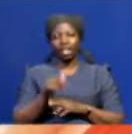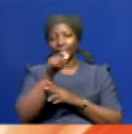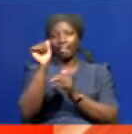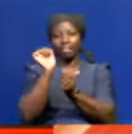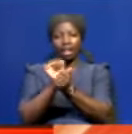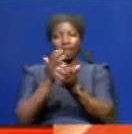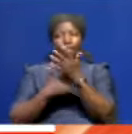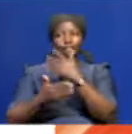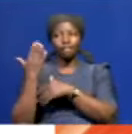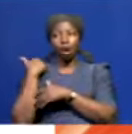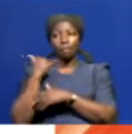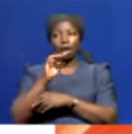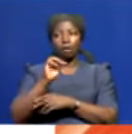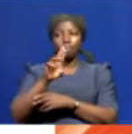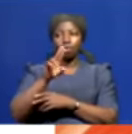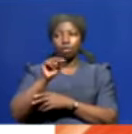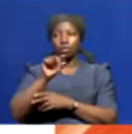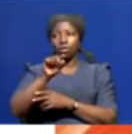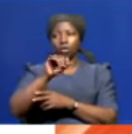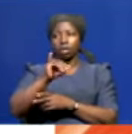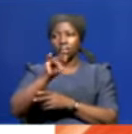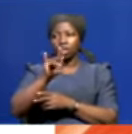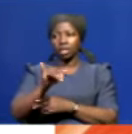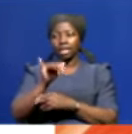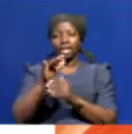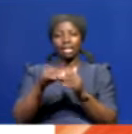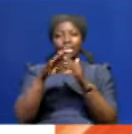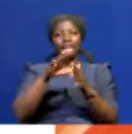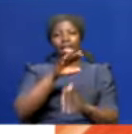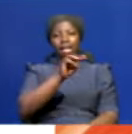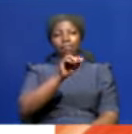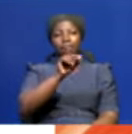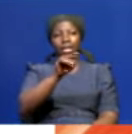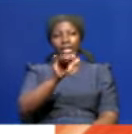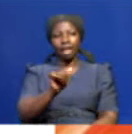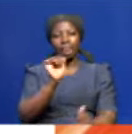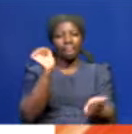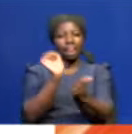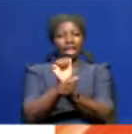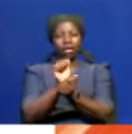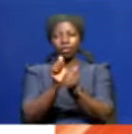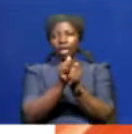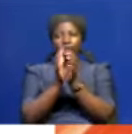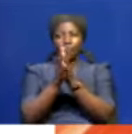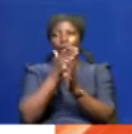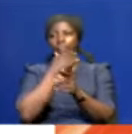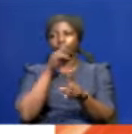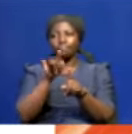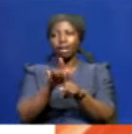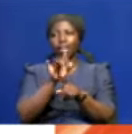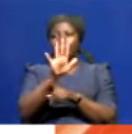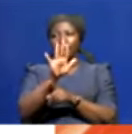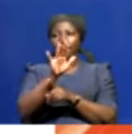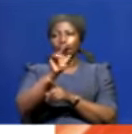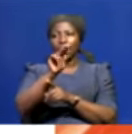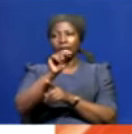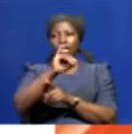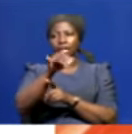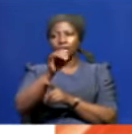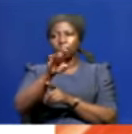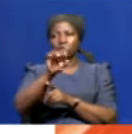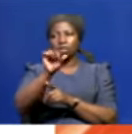Former Mungiki leader Maina Njenga is in police custody alongside his brother Njoroge Njenga and his personal assistant Ole